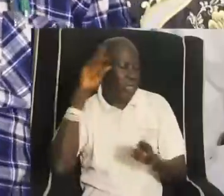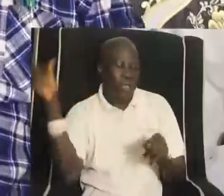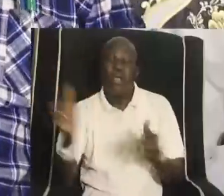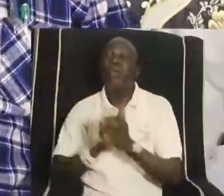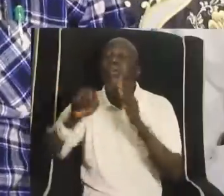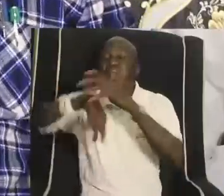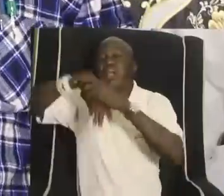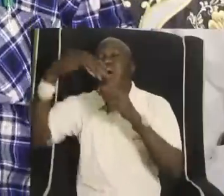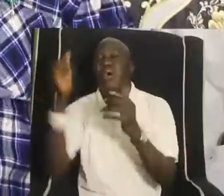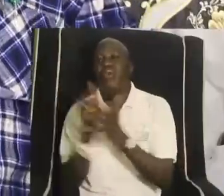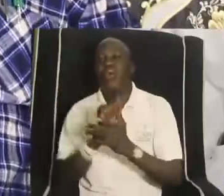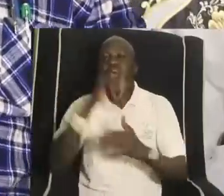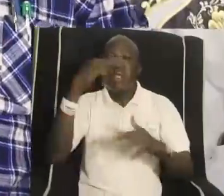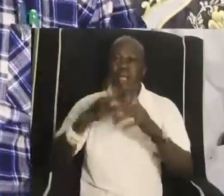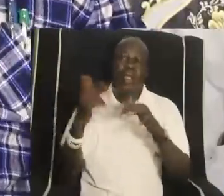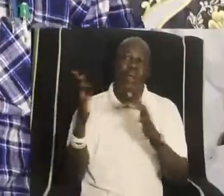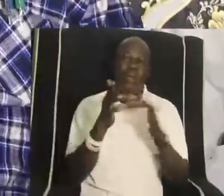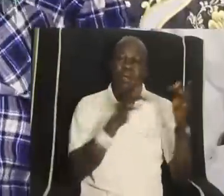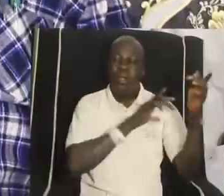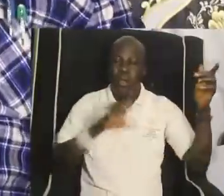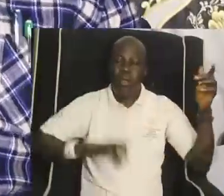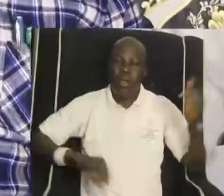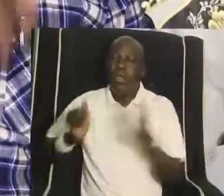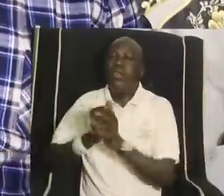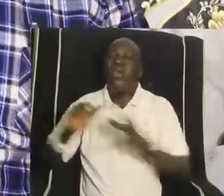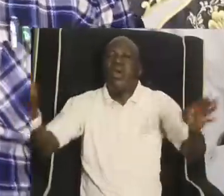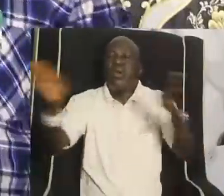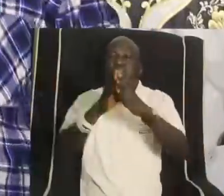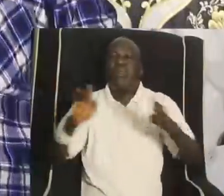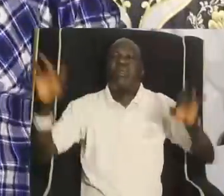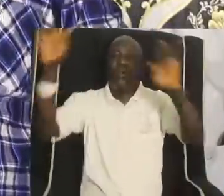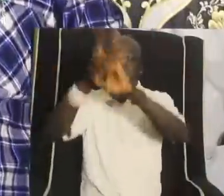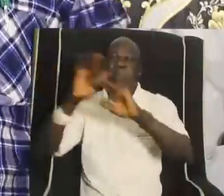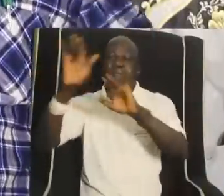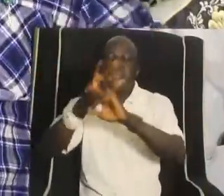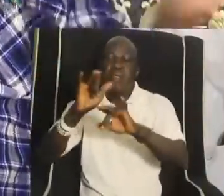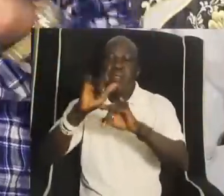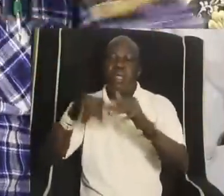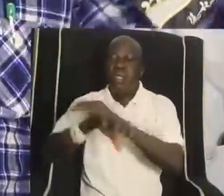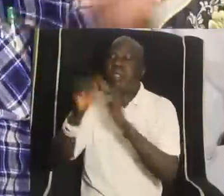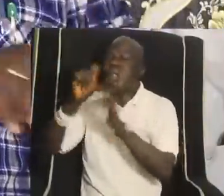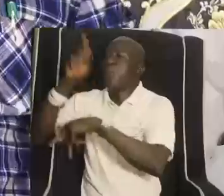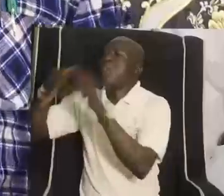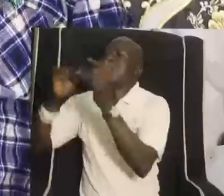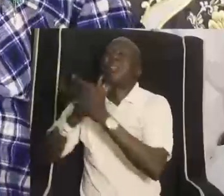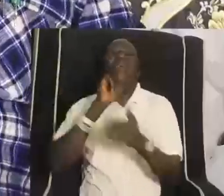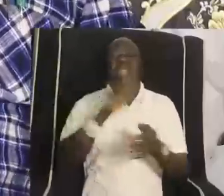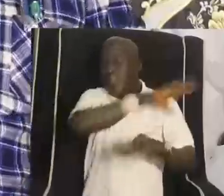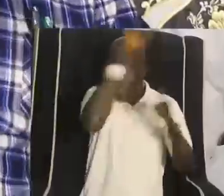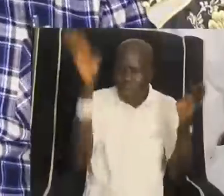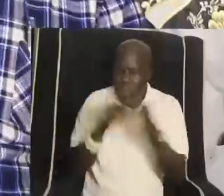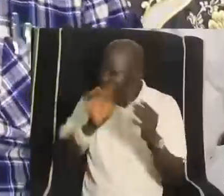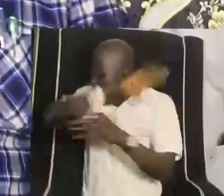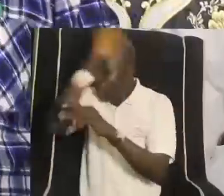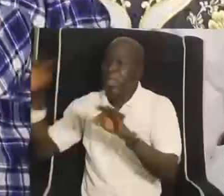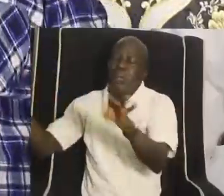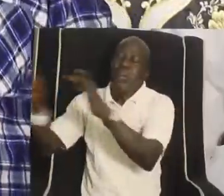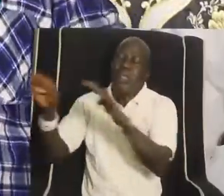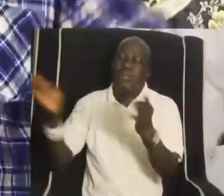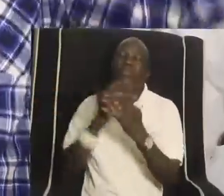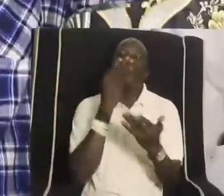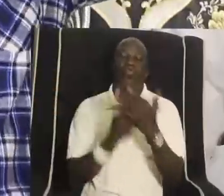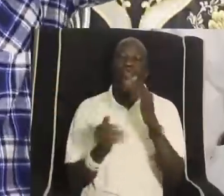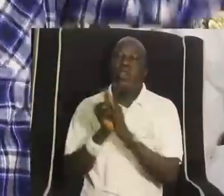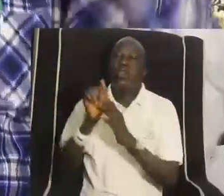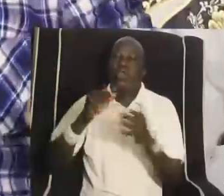jade loruko Jesu lo pa no pa di amen e ti o se Olorun re ri o ma se Olorun do you